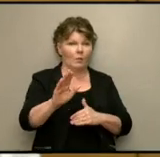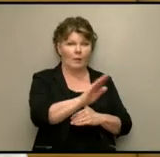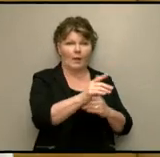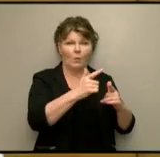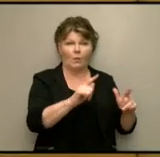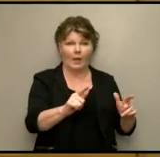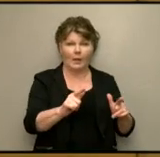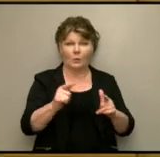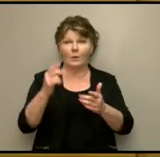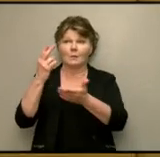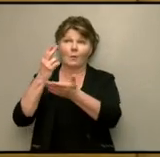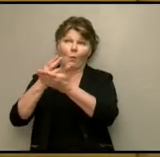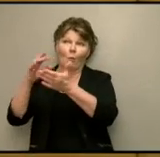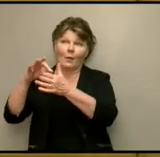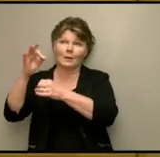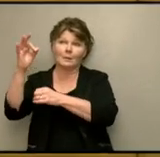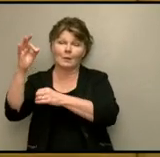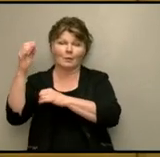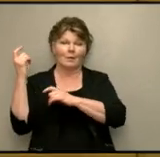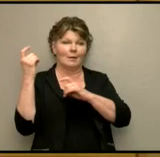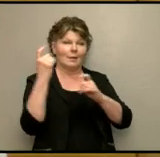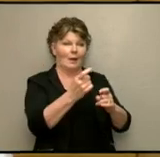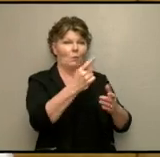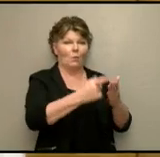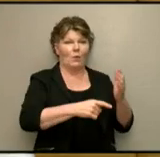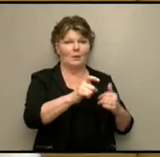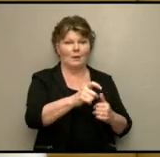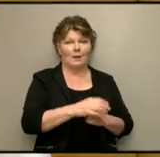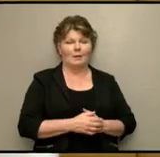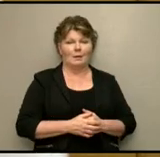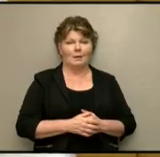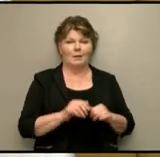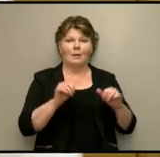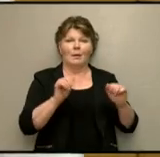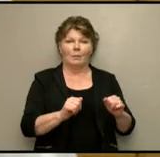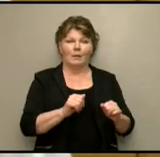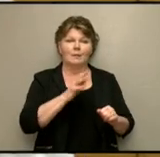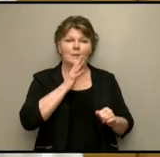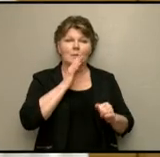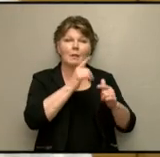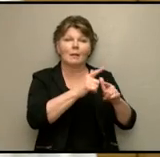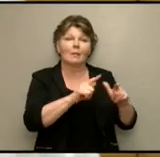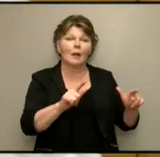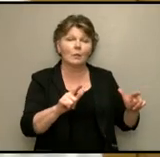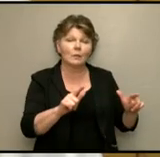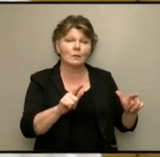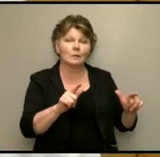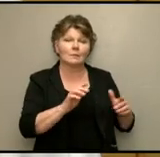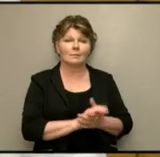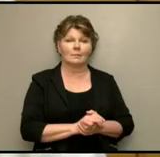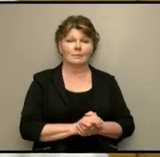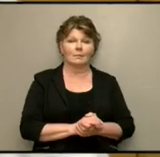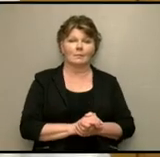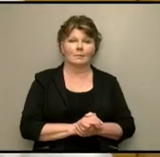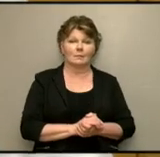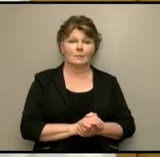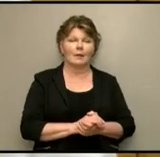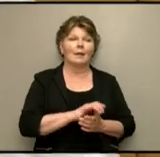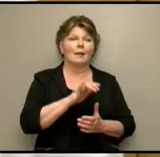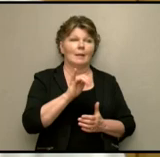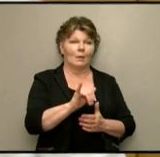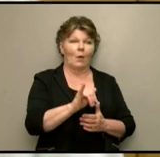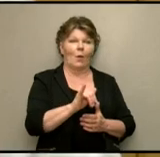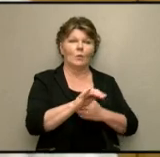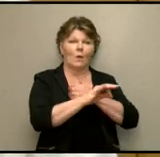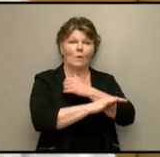Holy Spirit gave them what they needed, ability to speak those languages. Now they could tell those